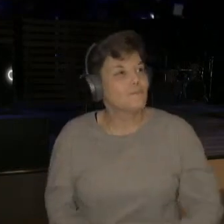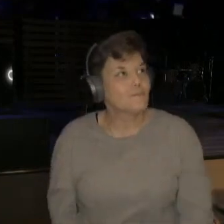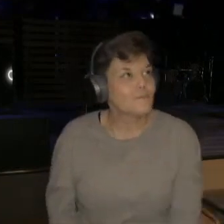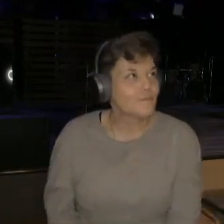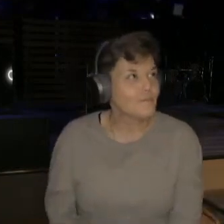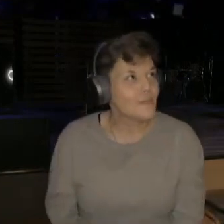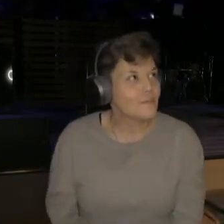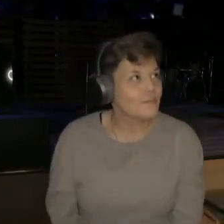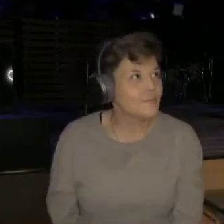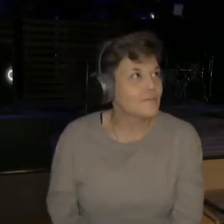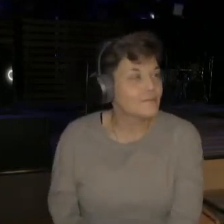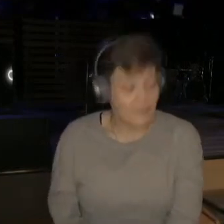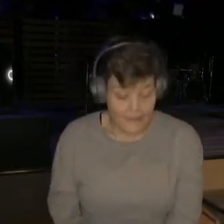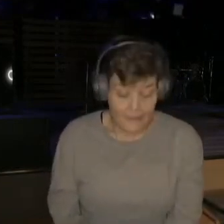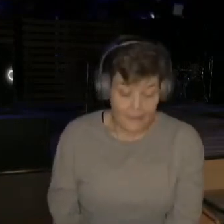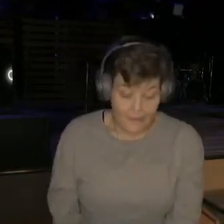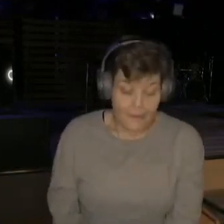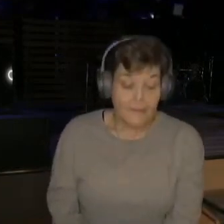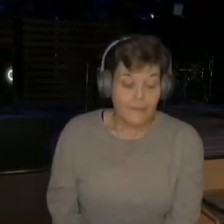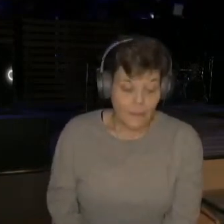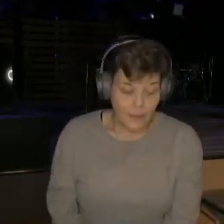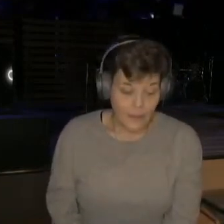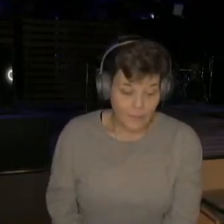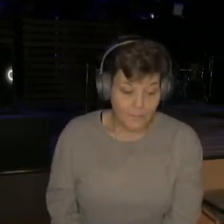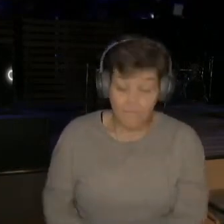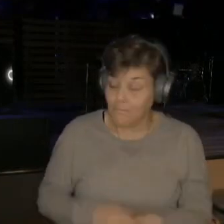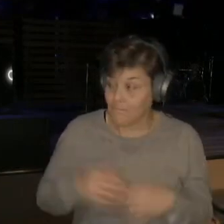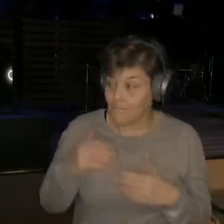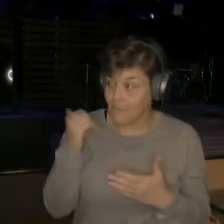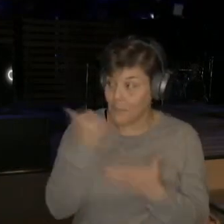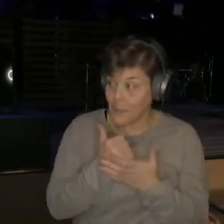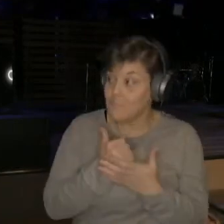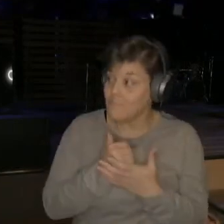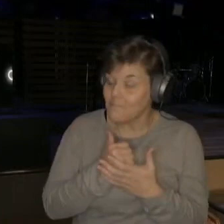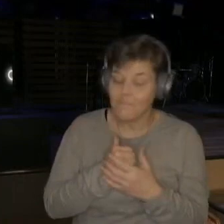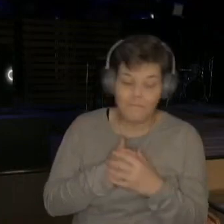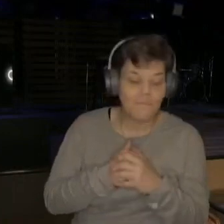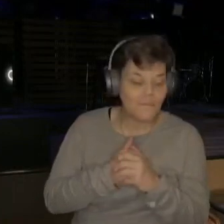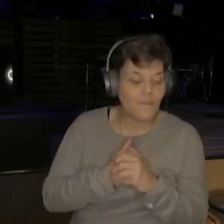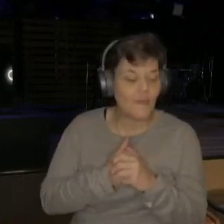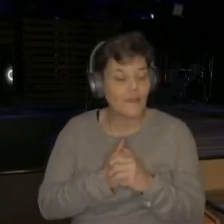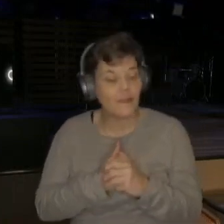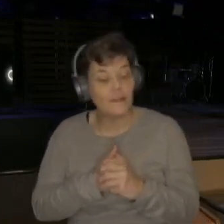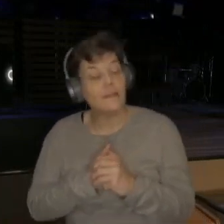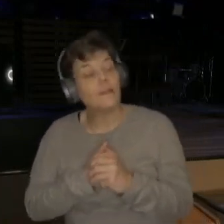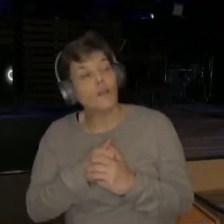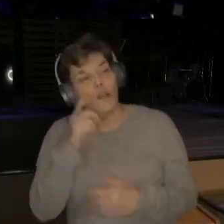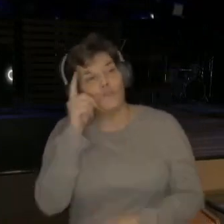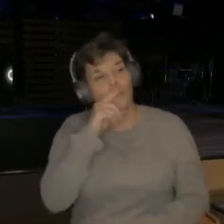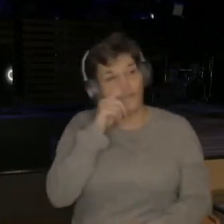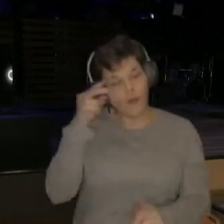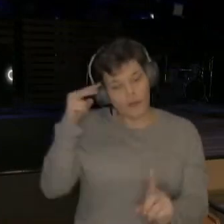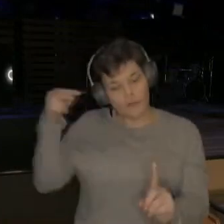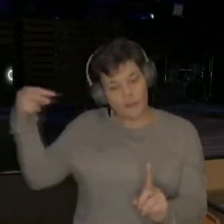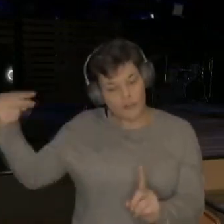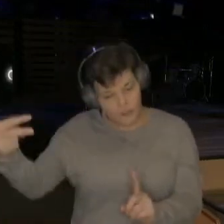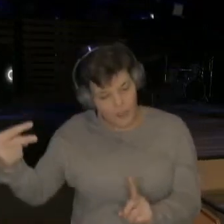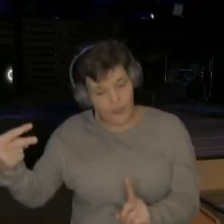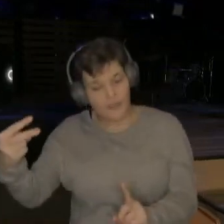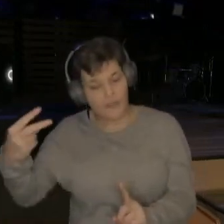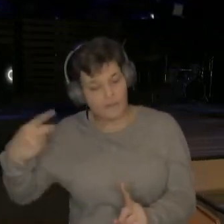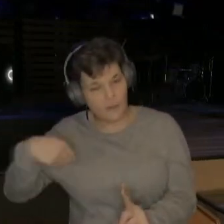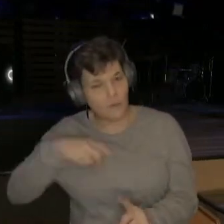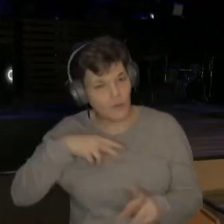So the false narrative that we are going to consider this morning as it applies to God is that you must earn